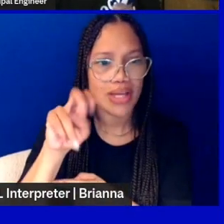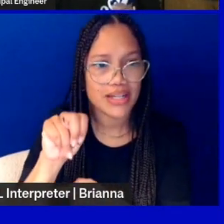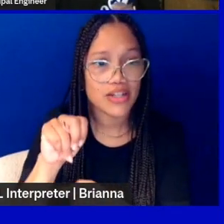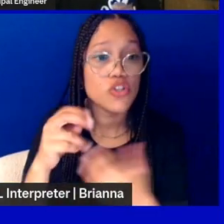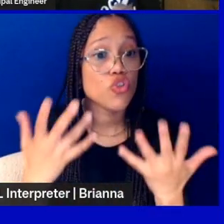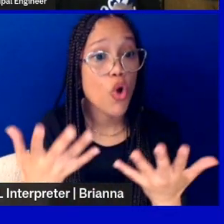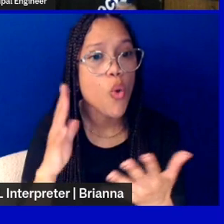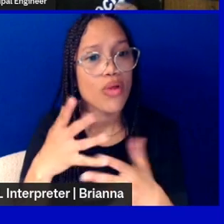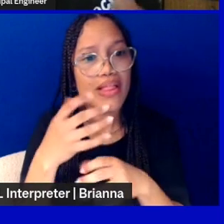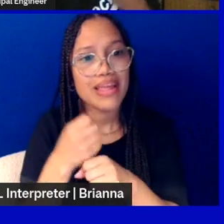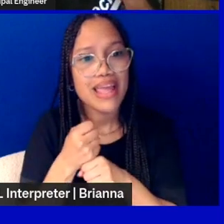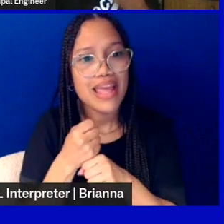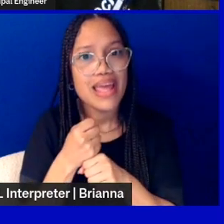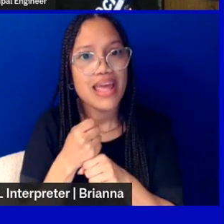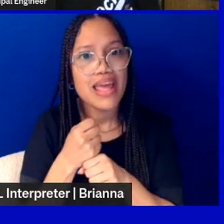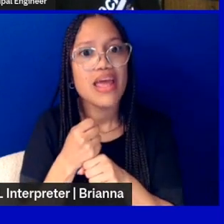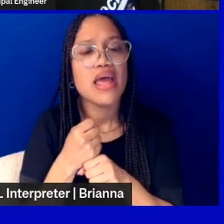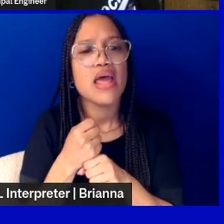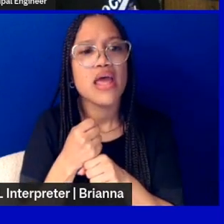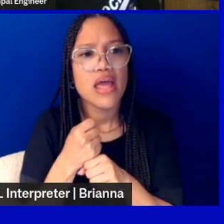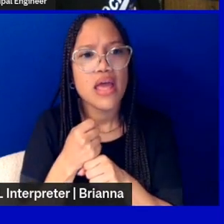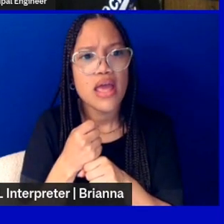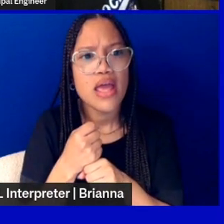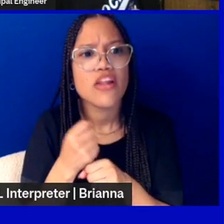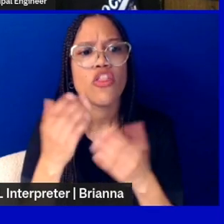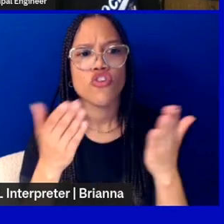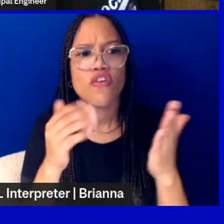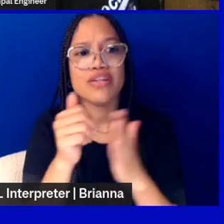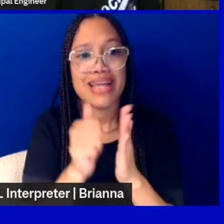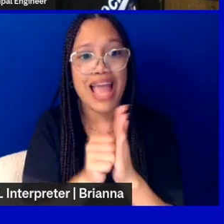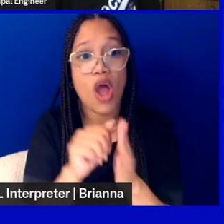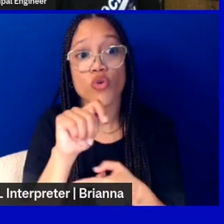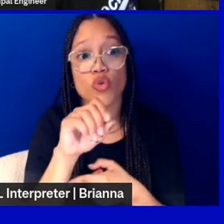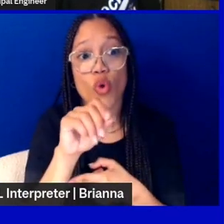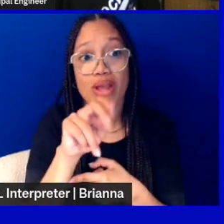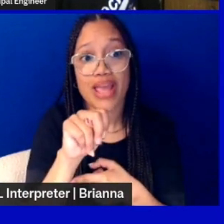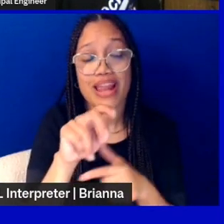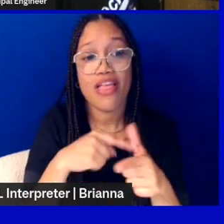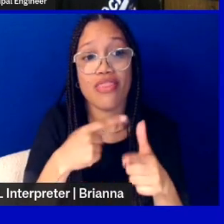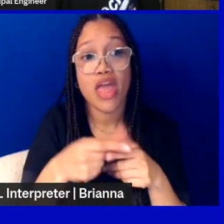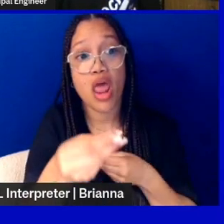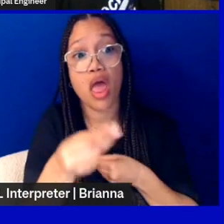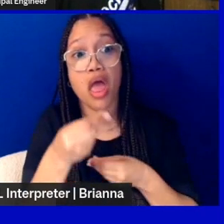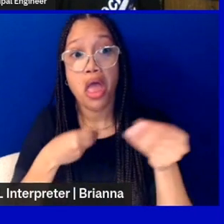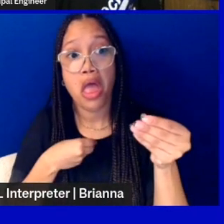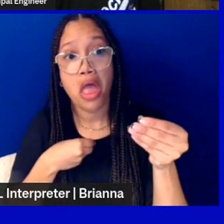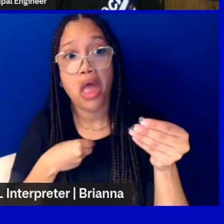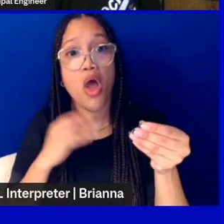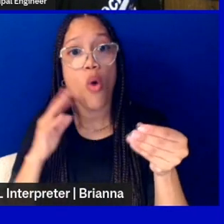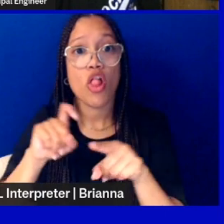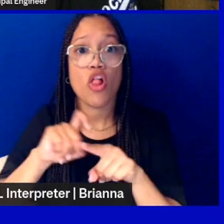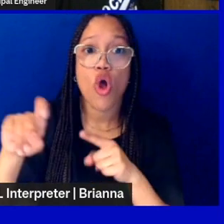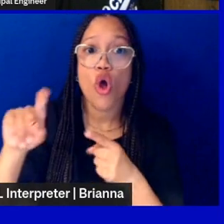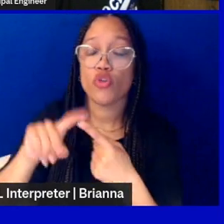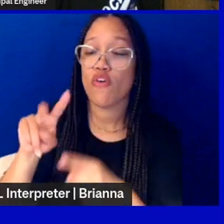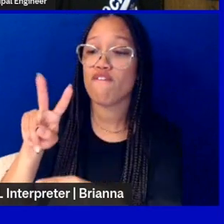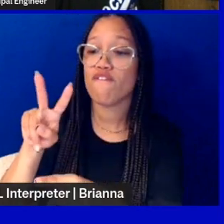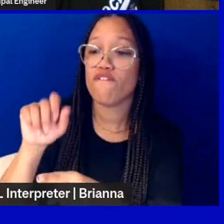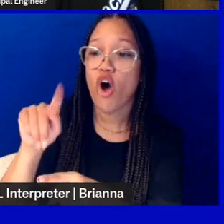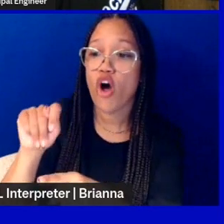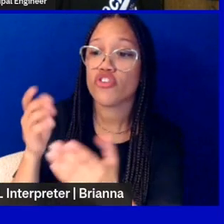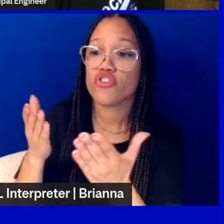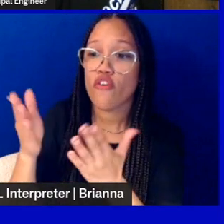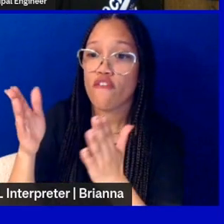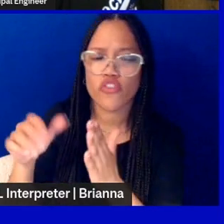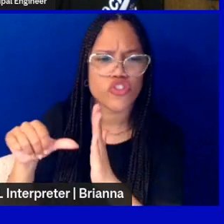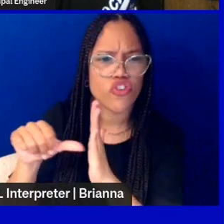get the, first it is taking that service account token. And in exchange, it is going to make a call to the Vault server. And